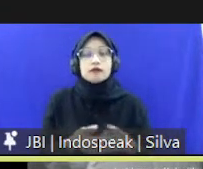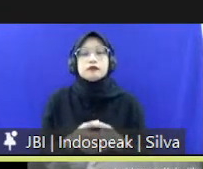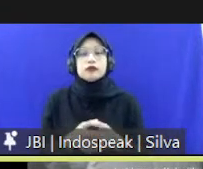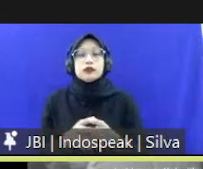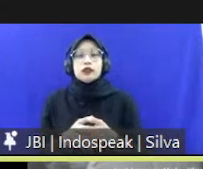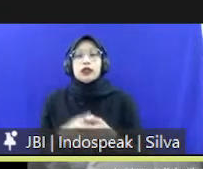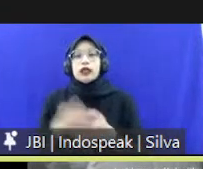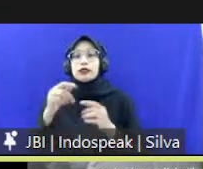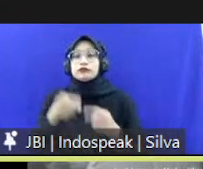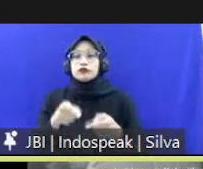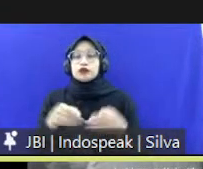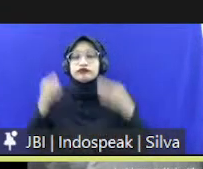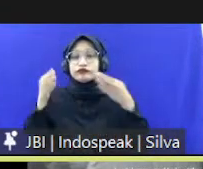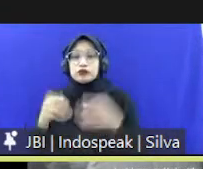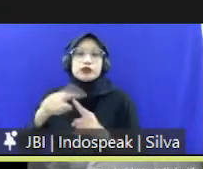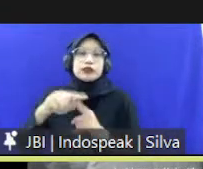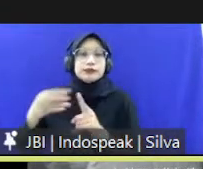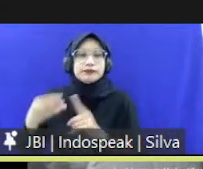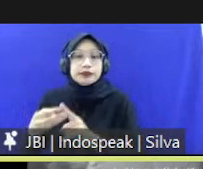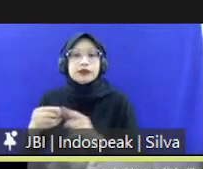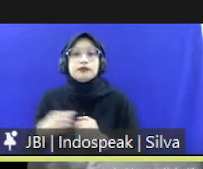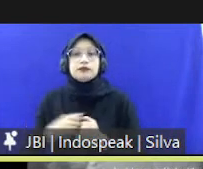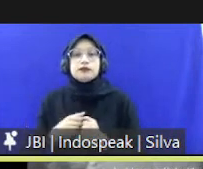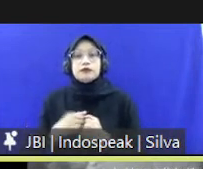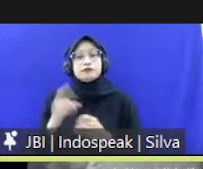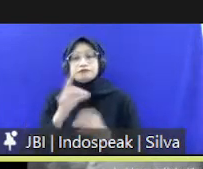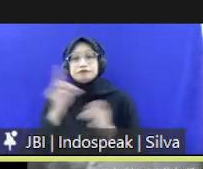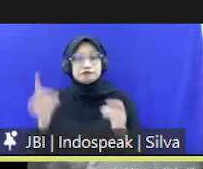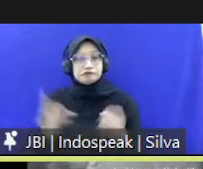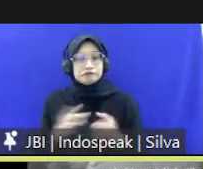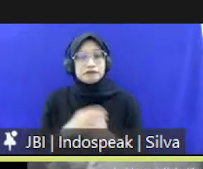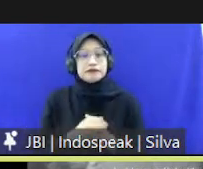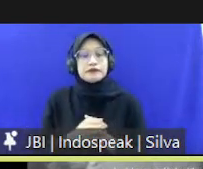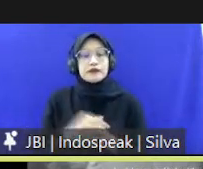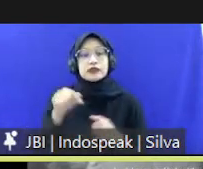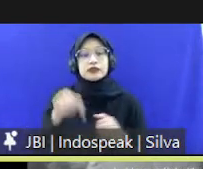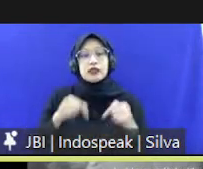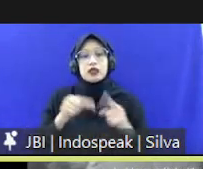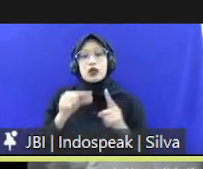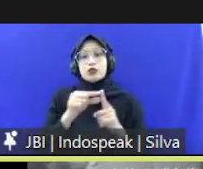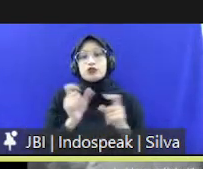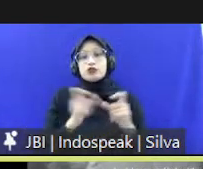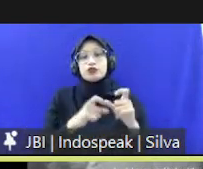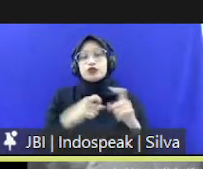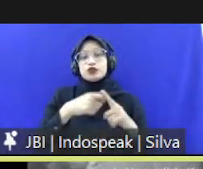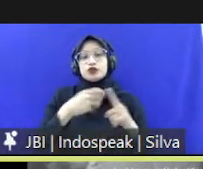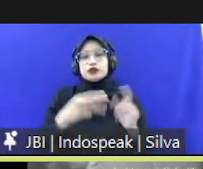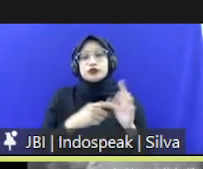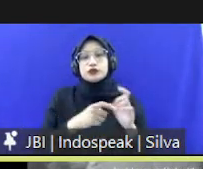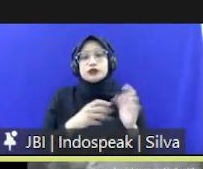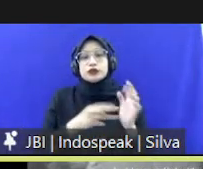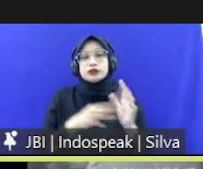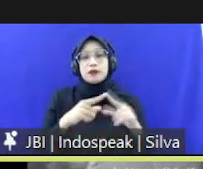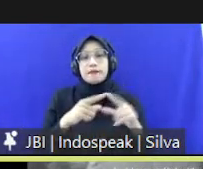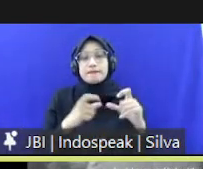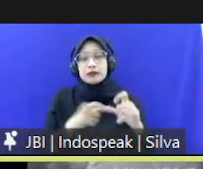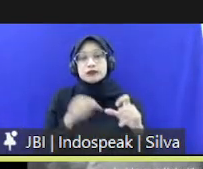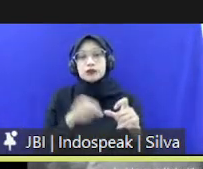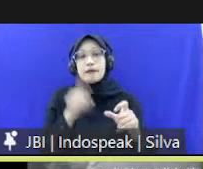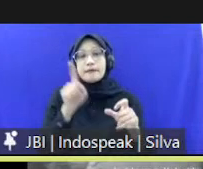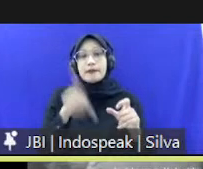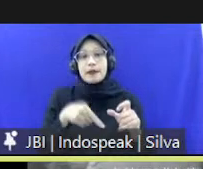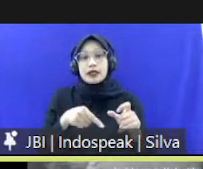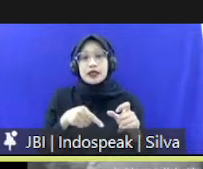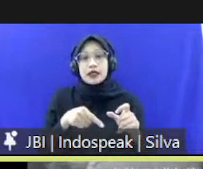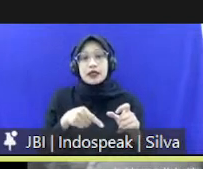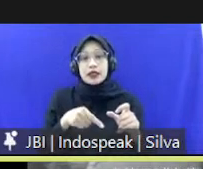also now is widely using a family folder data, which was a product